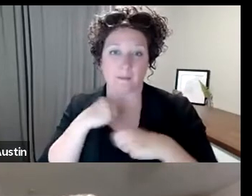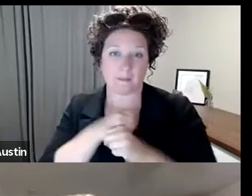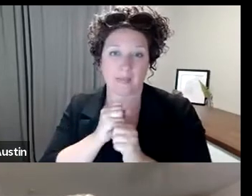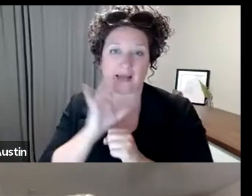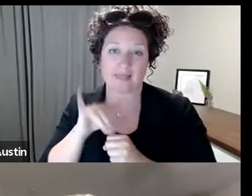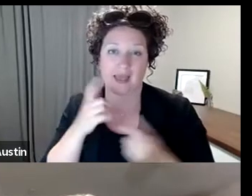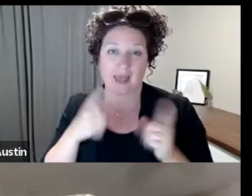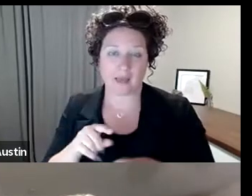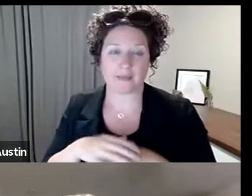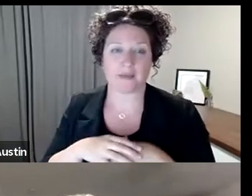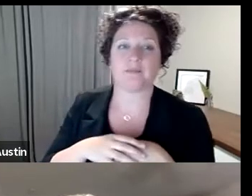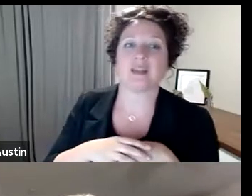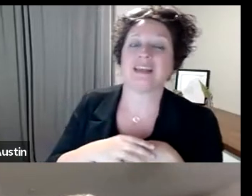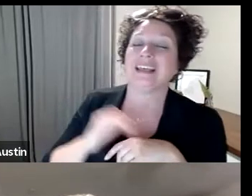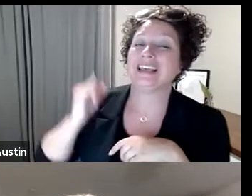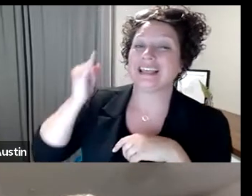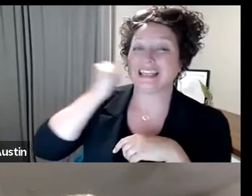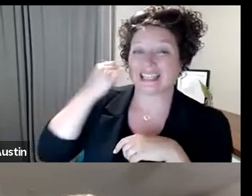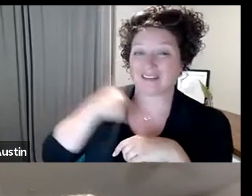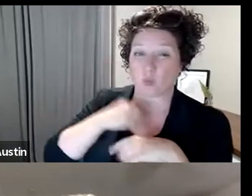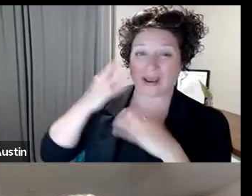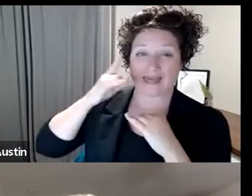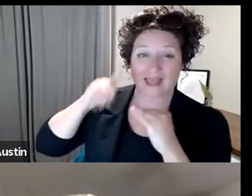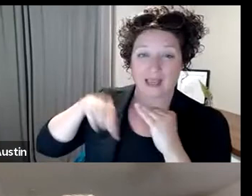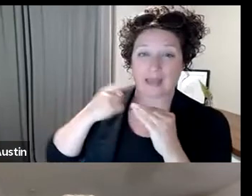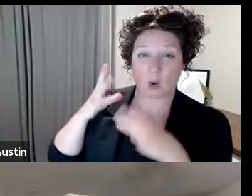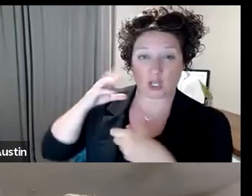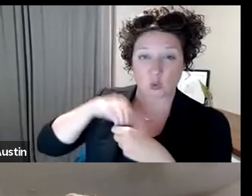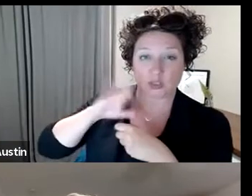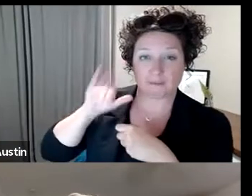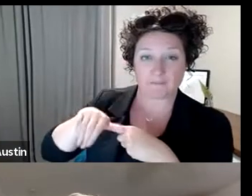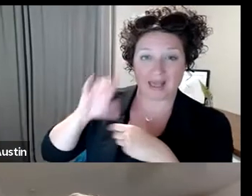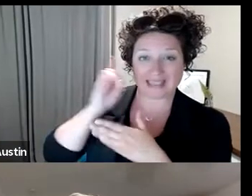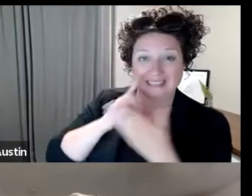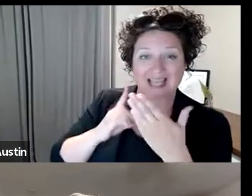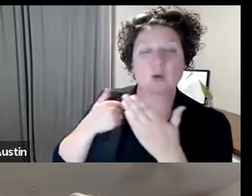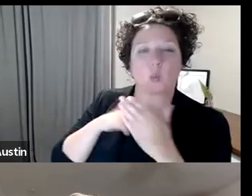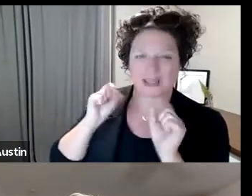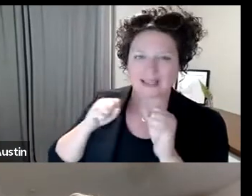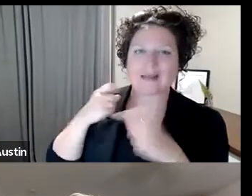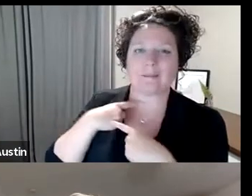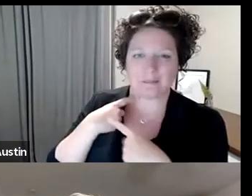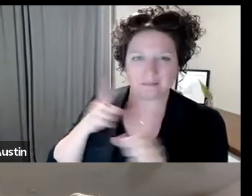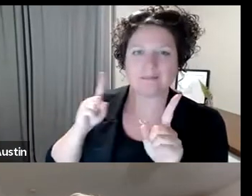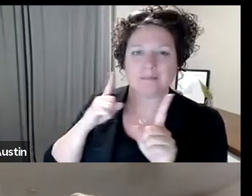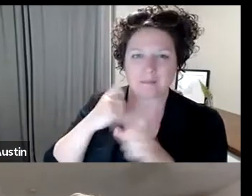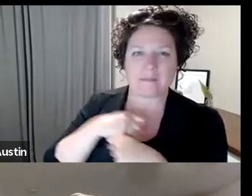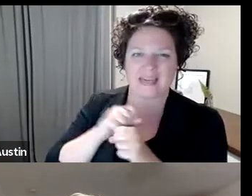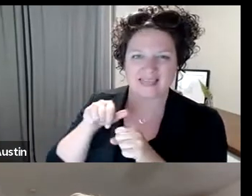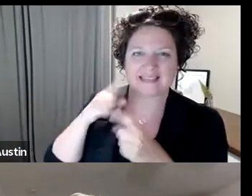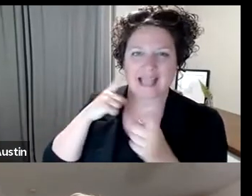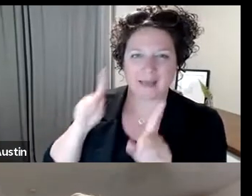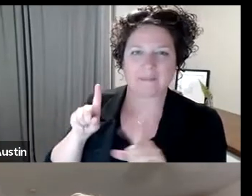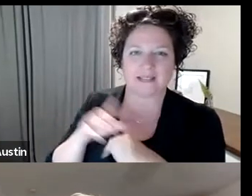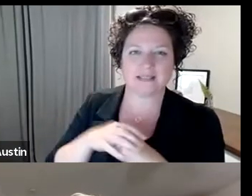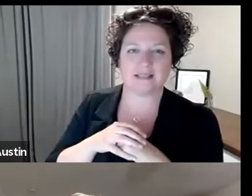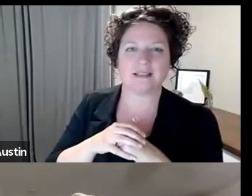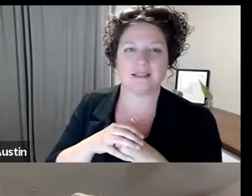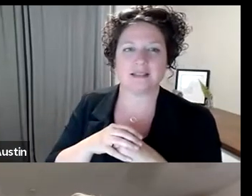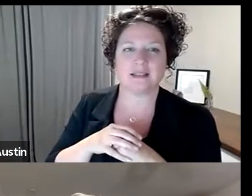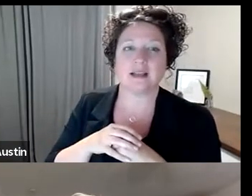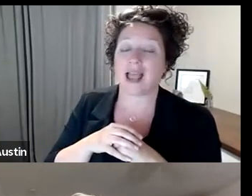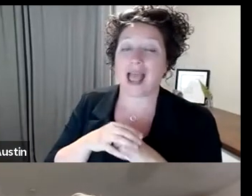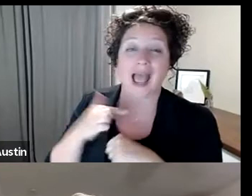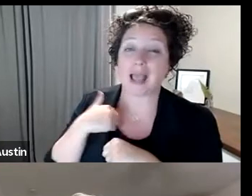that if we think about inclusion by design, we can make this happen. And I just wanted to say, I'm